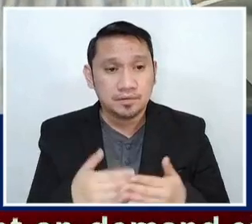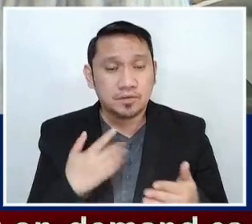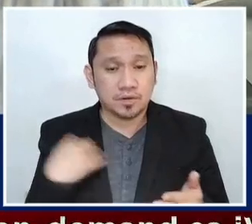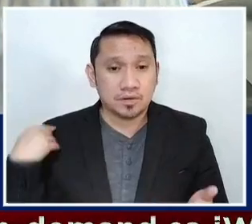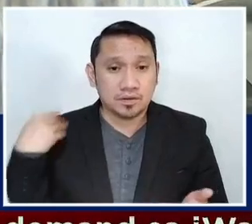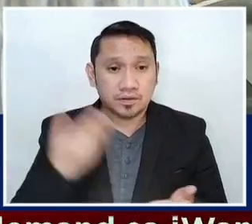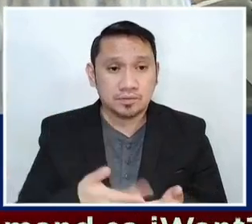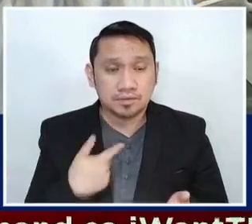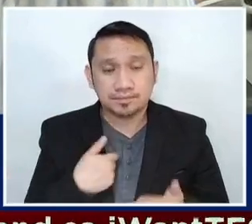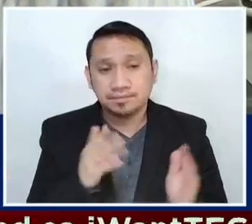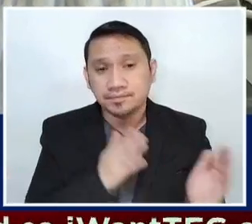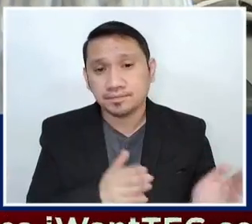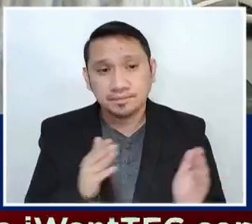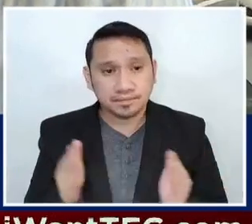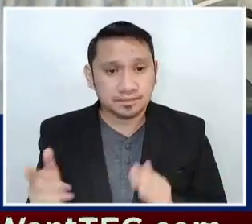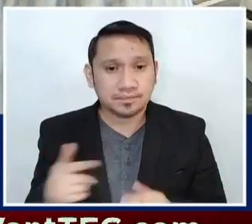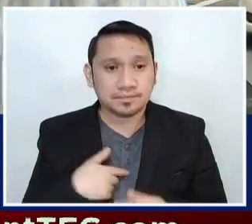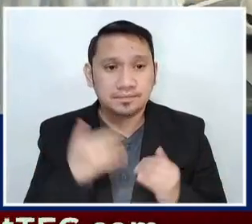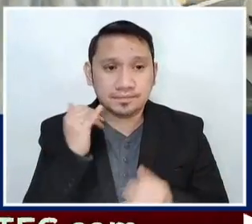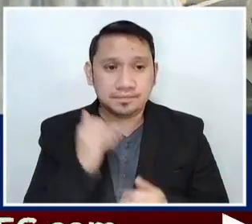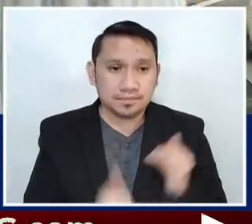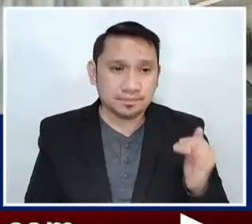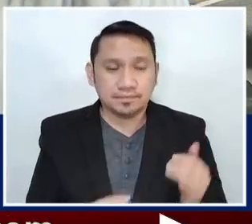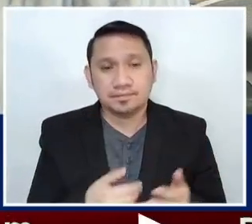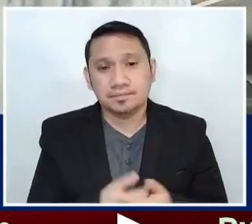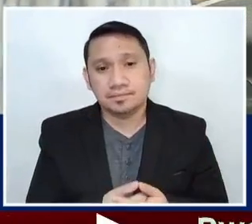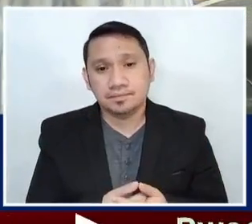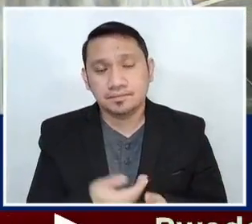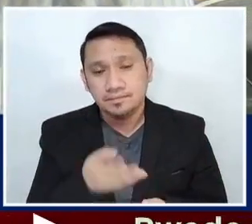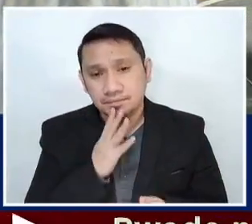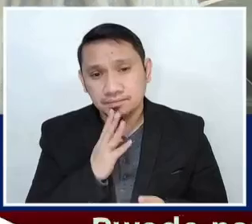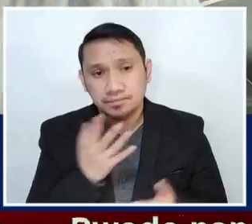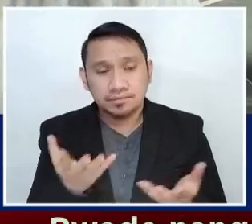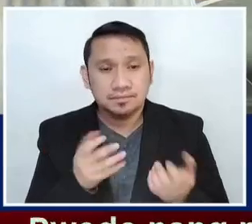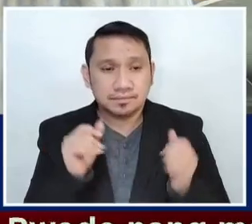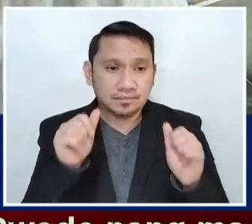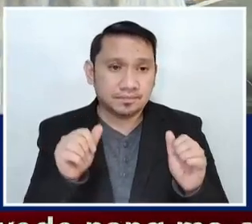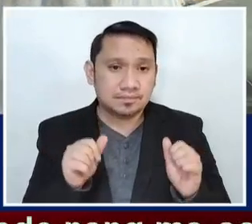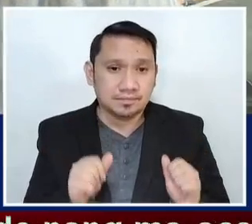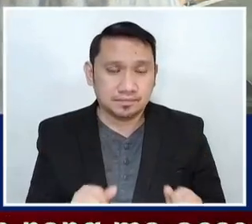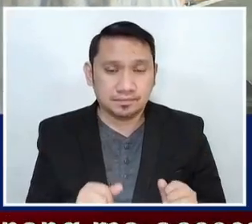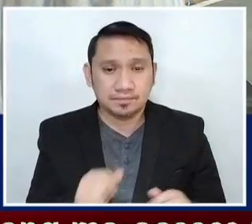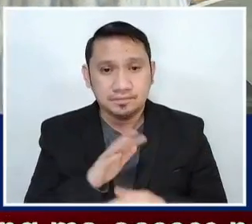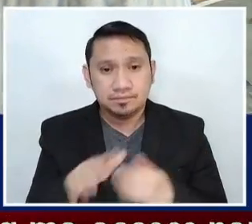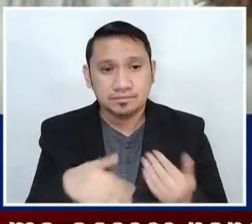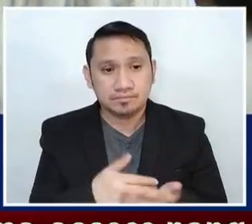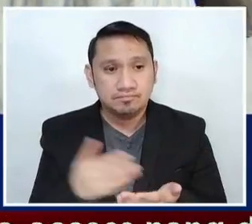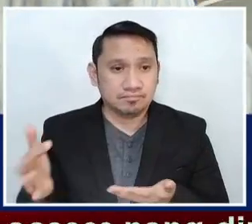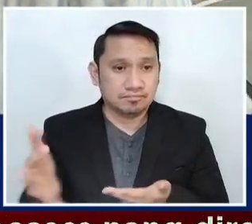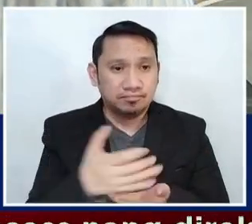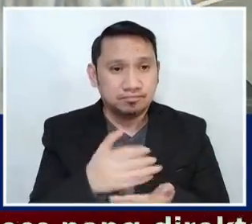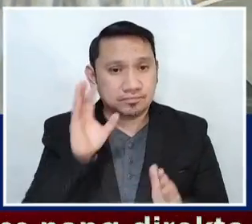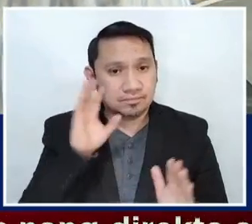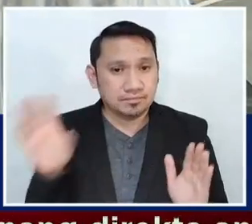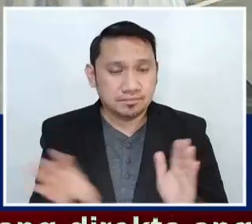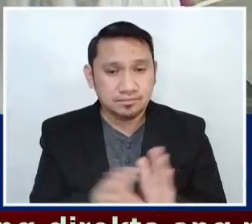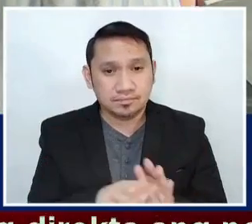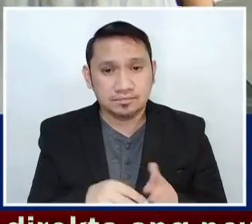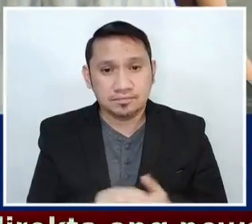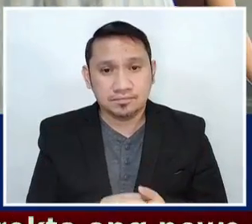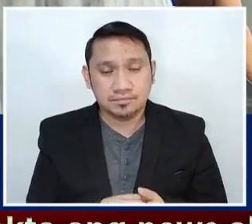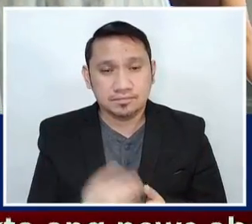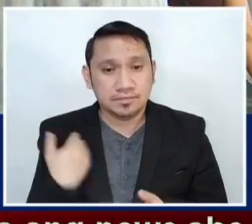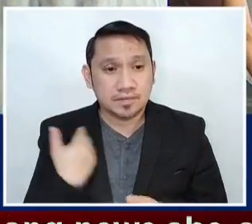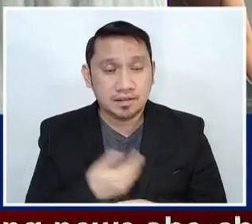actually preparing my last speech as Max because I wanted to post sanas compiling all the photos that I've gotten during our lock-in.